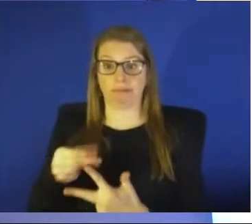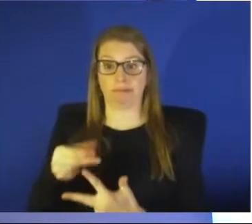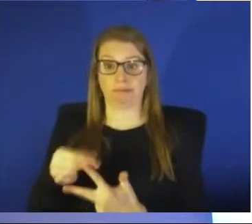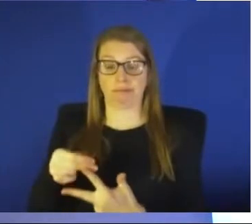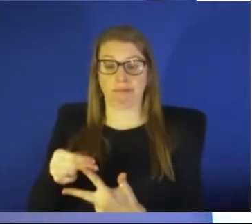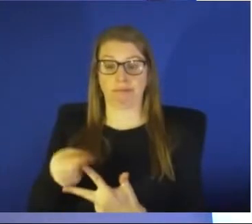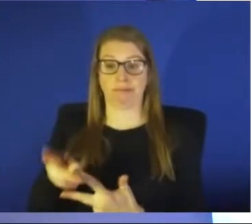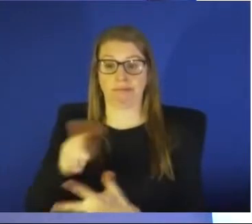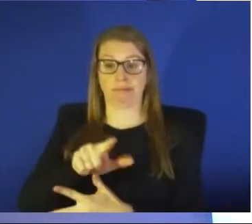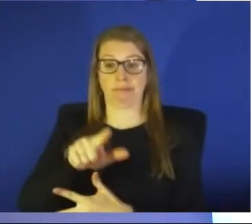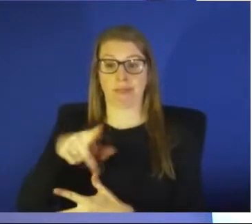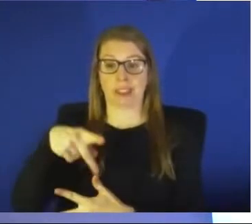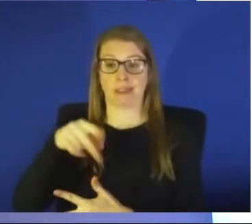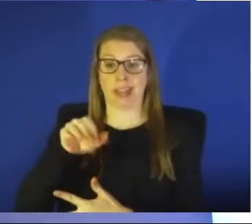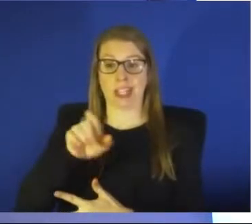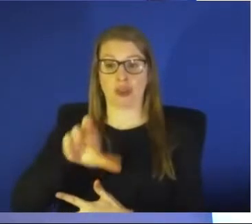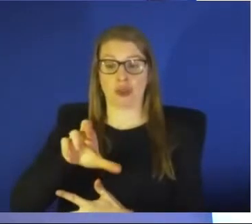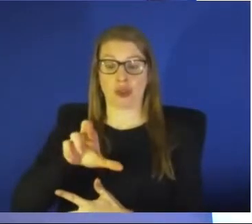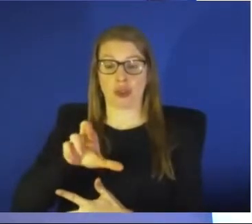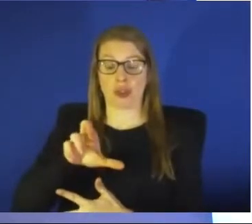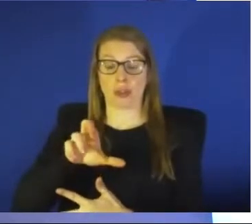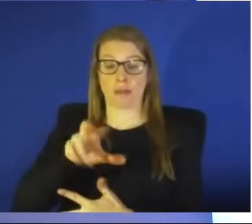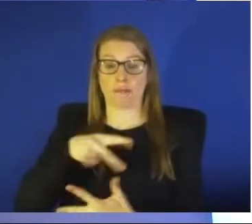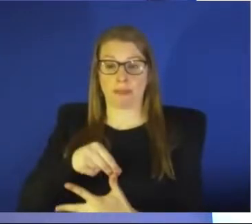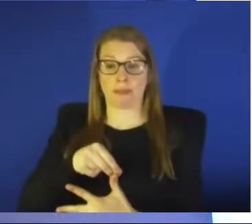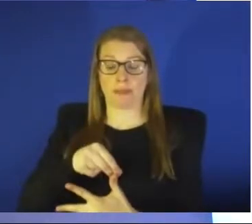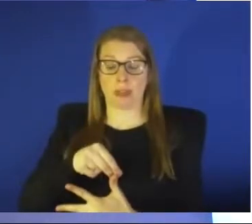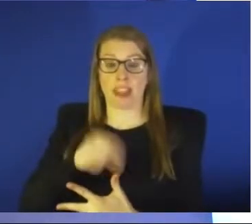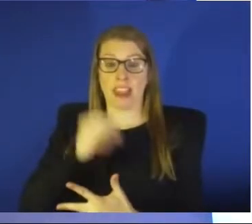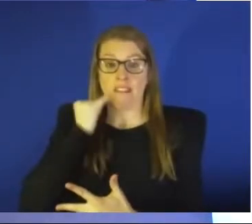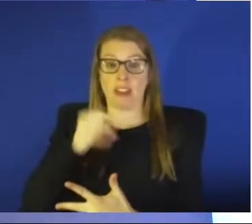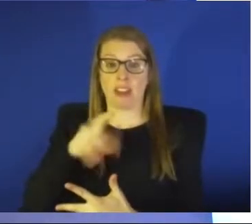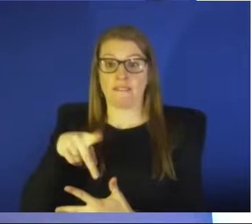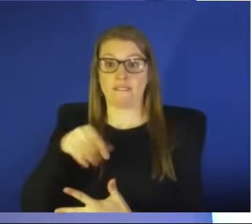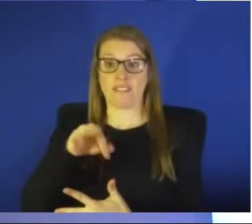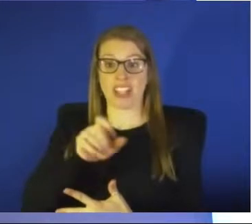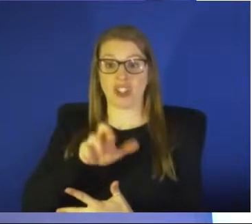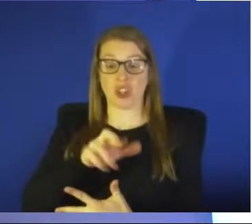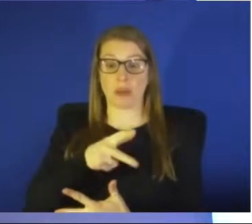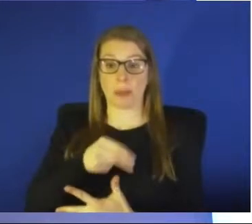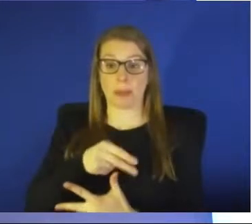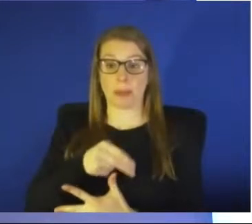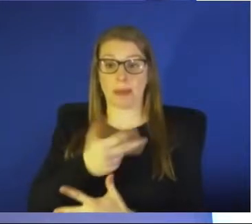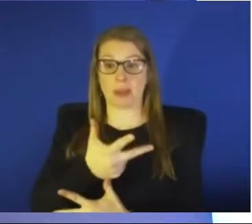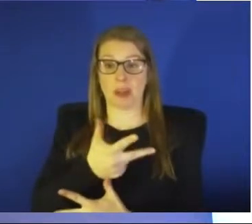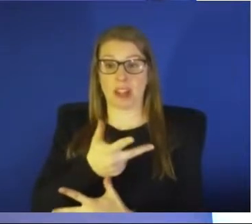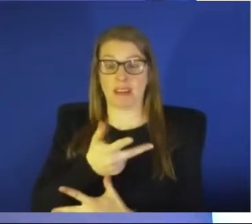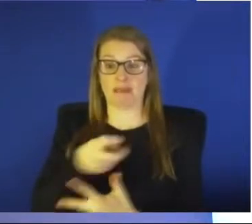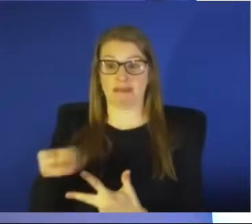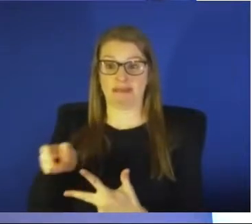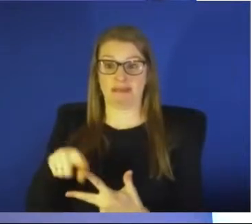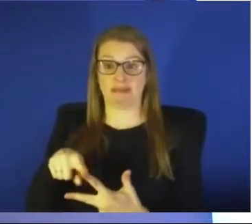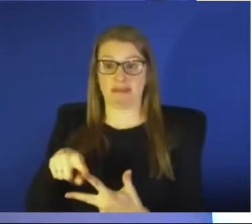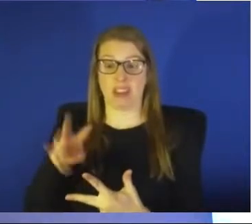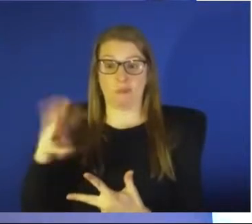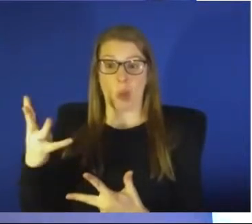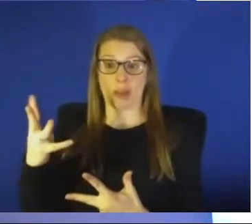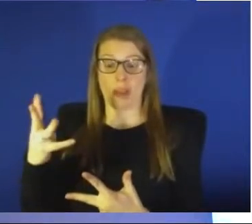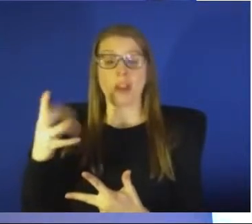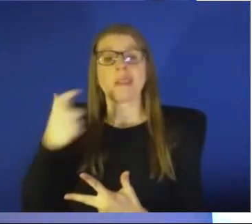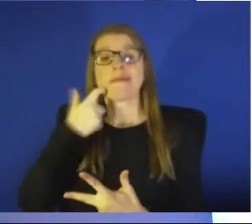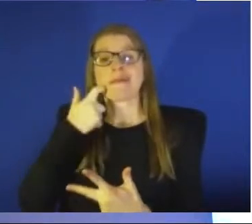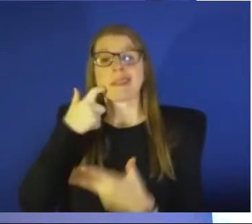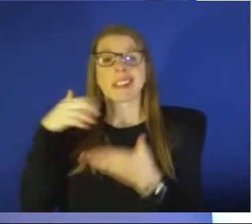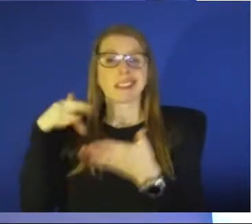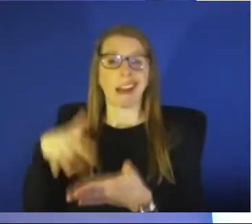got Pfizer for your first 3, should you get Moderna for your 4th? And I think they're asking this because there have been recent studies and reports that we're seeing